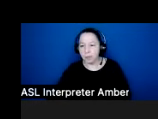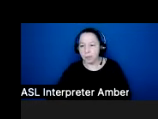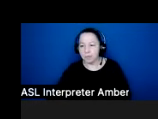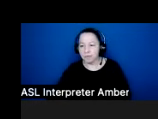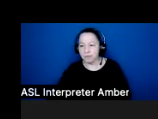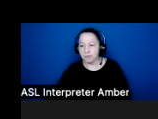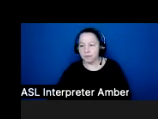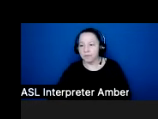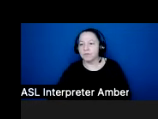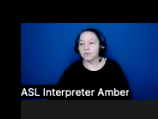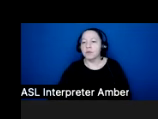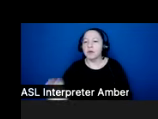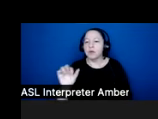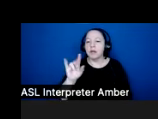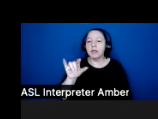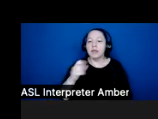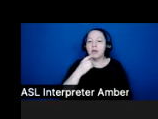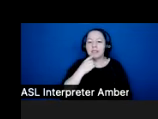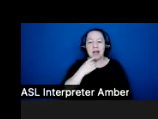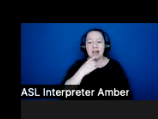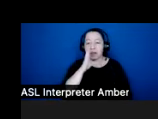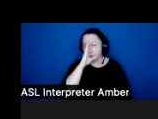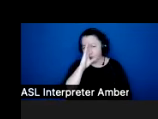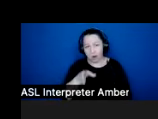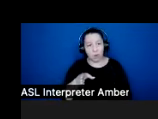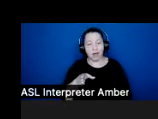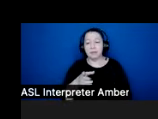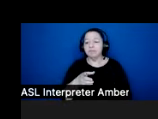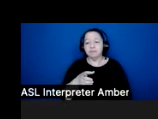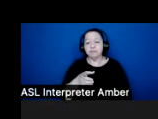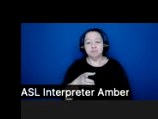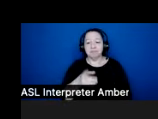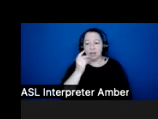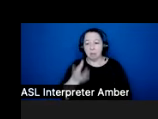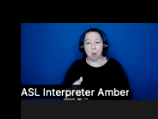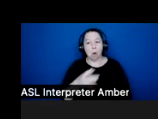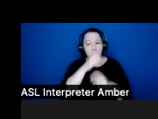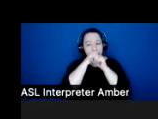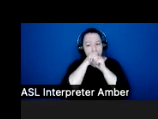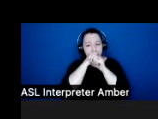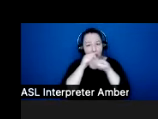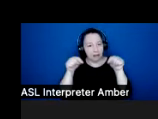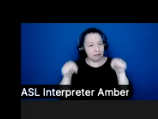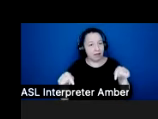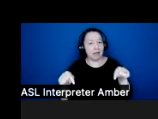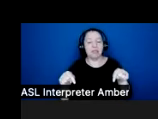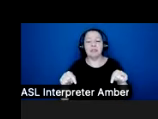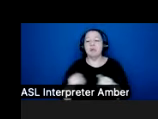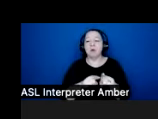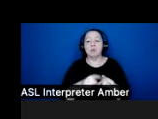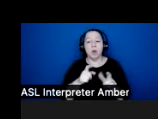Okay, and so Carrie said that she comes right out and lets them know about the confidentiality and that she is a mandated